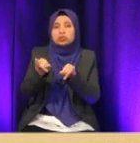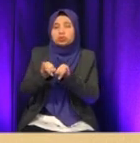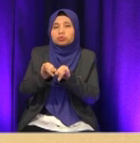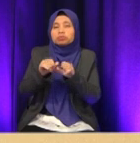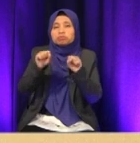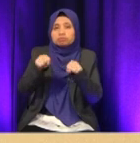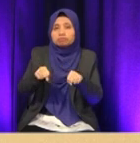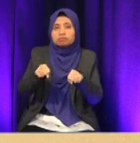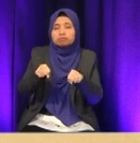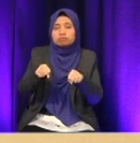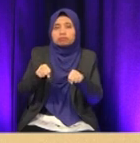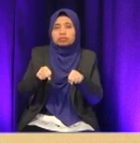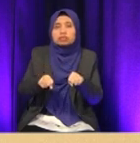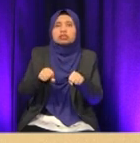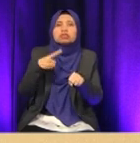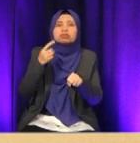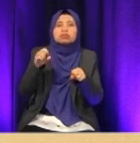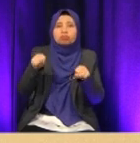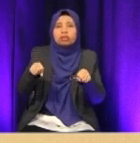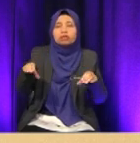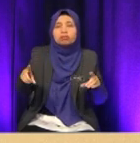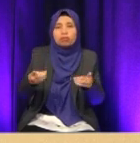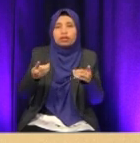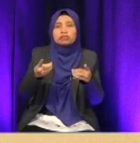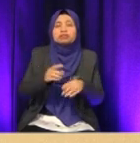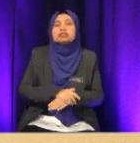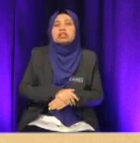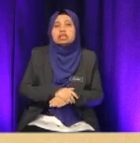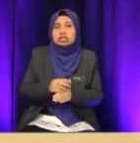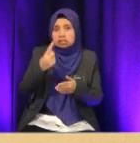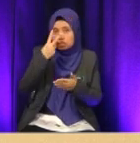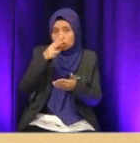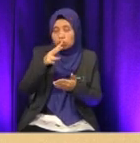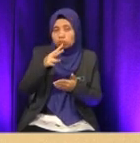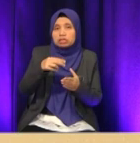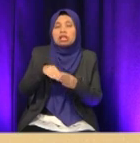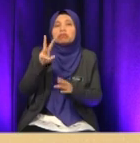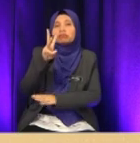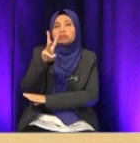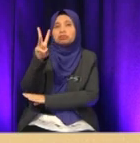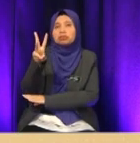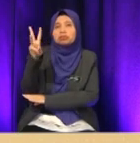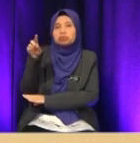fit. And we all need to do that, don't we? Check out the website at